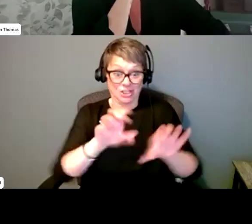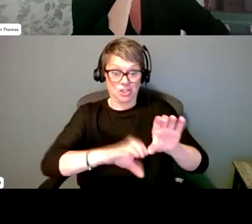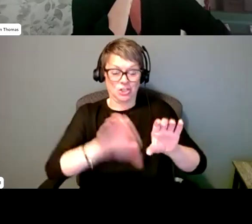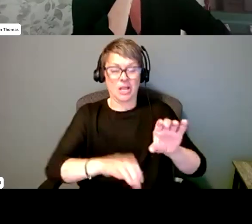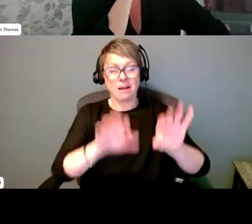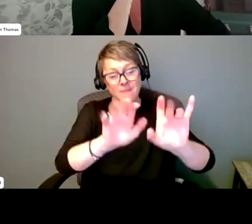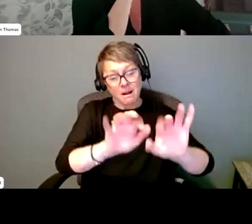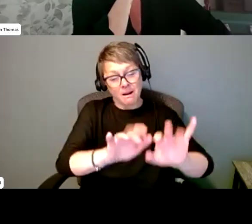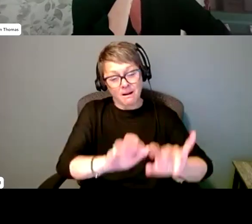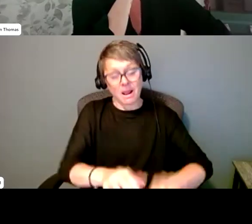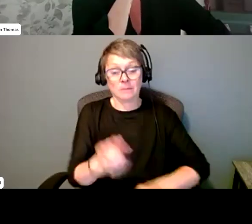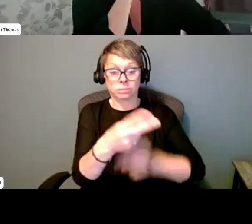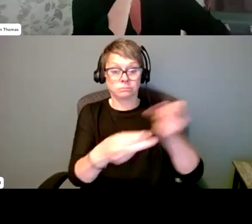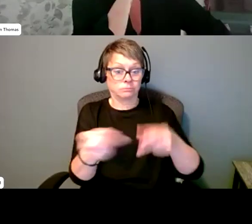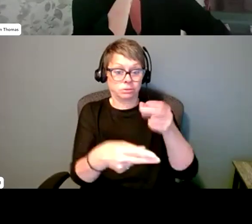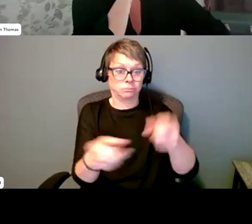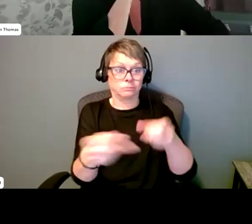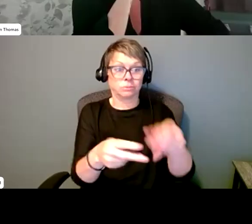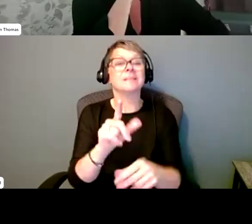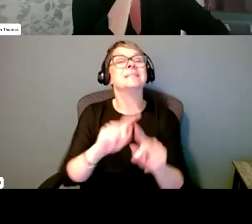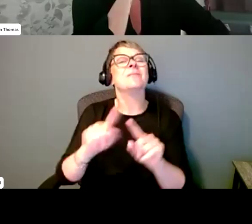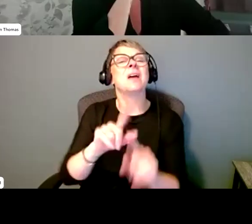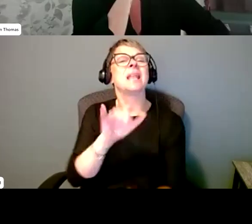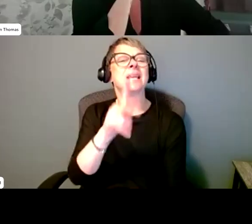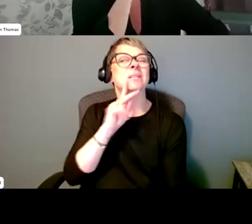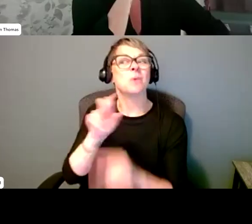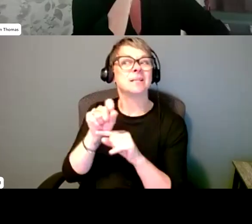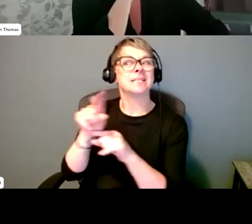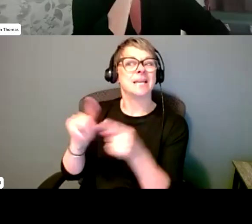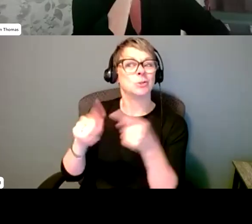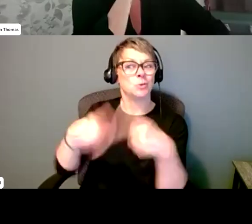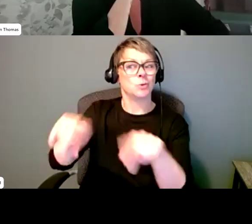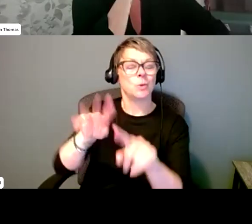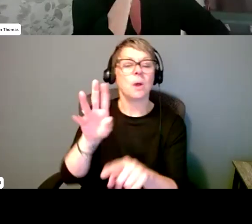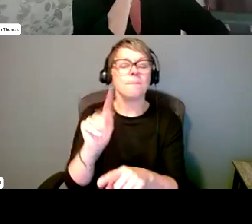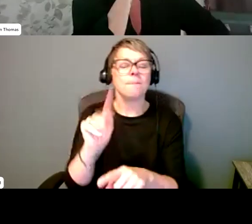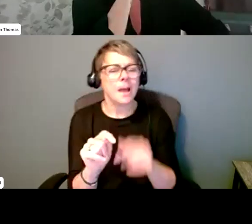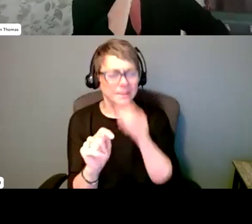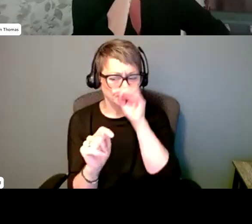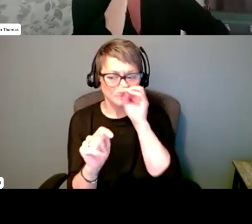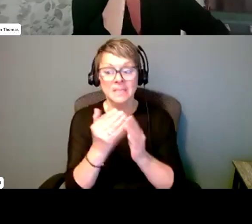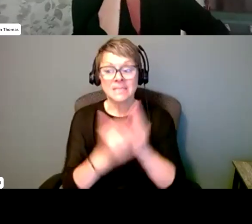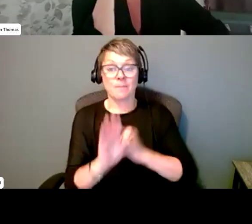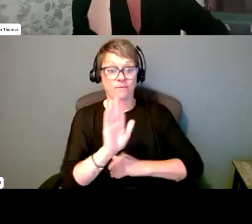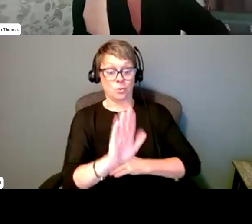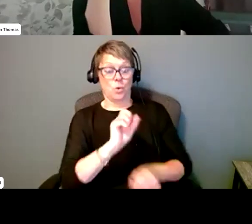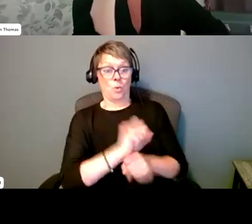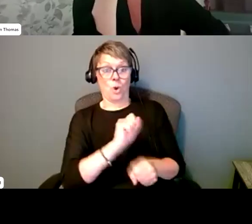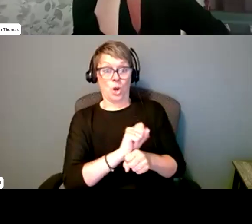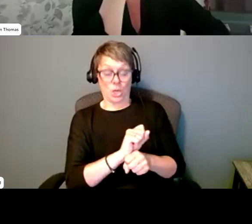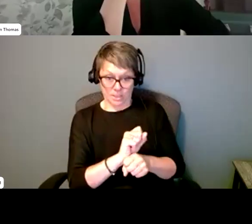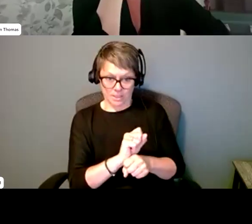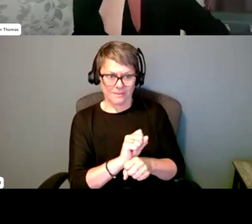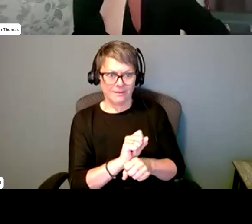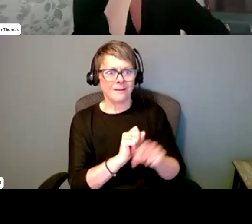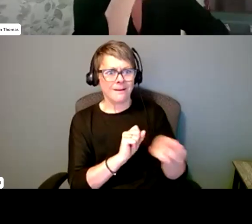And again, all of these links can also be sent to you. But you're seeing of some of the work that you've done, Arlene. It's a bit of a